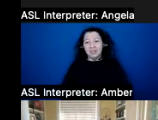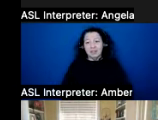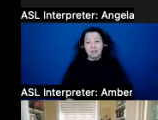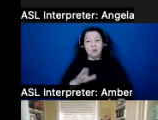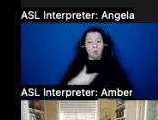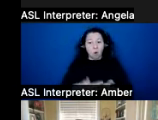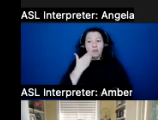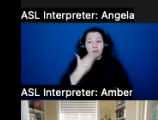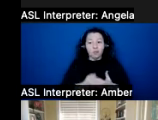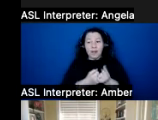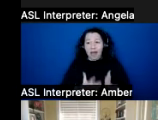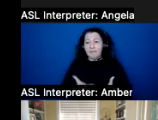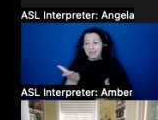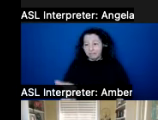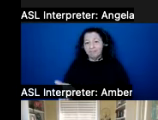good advocate.